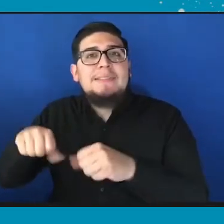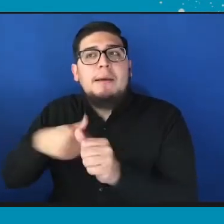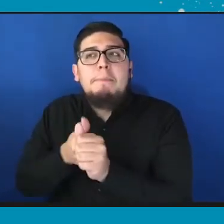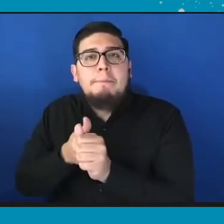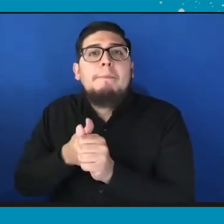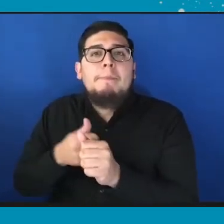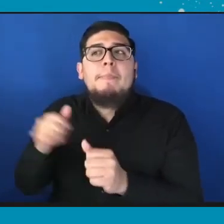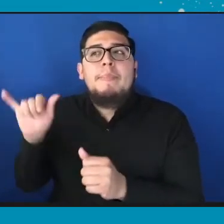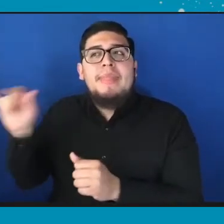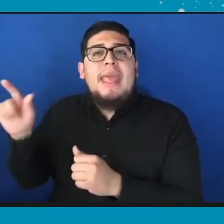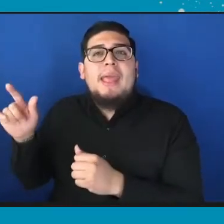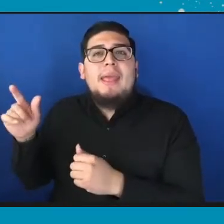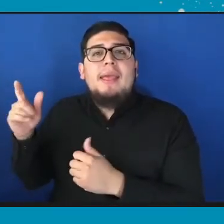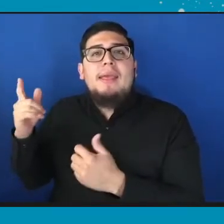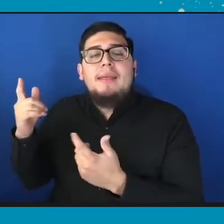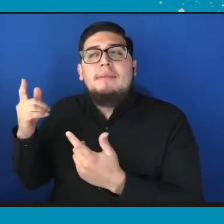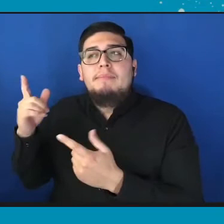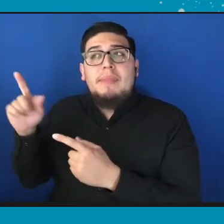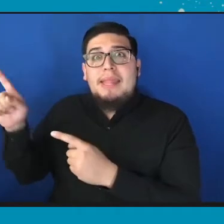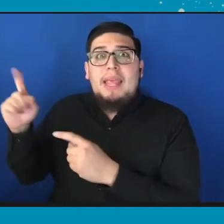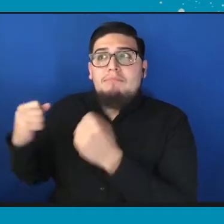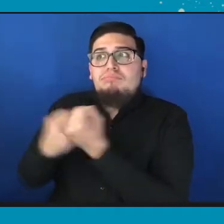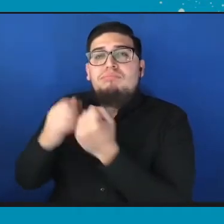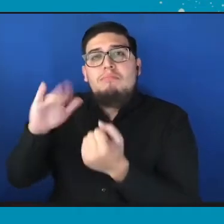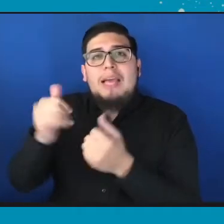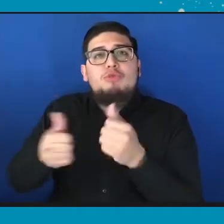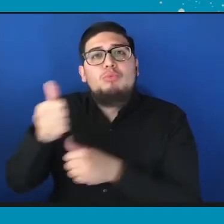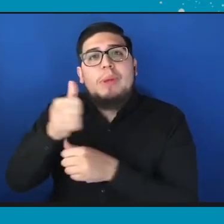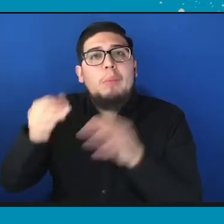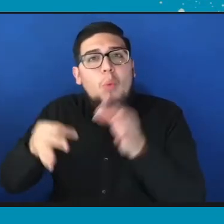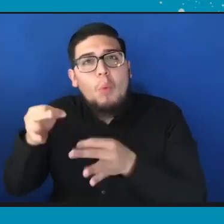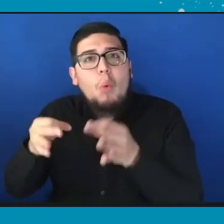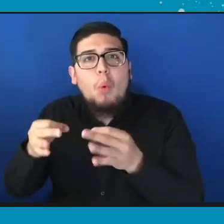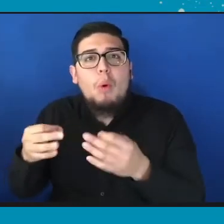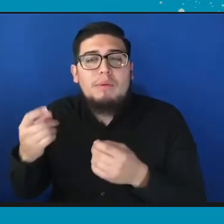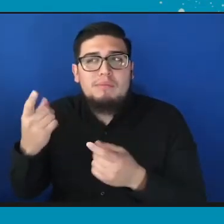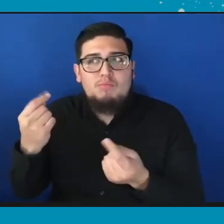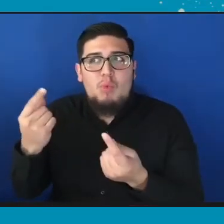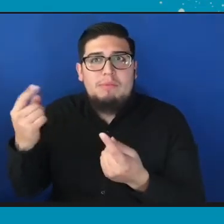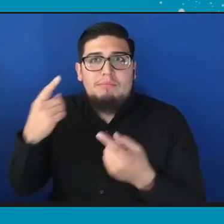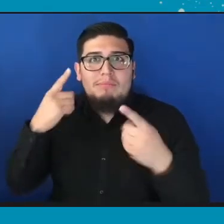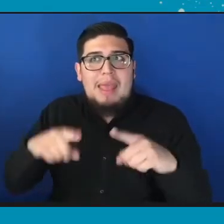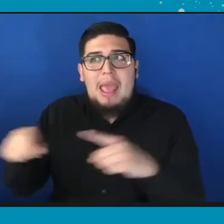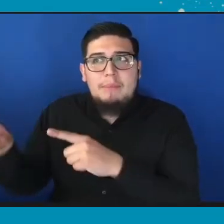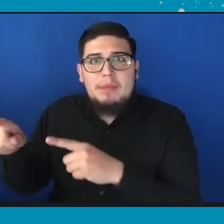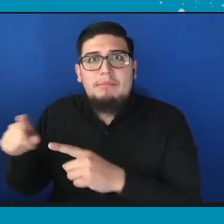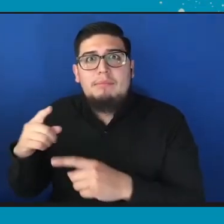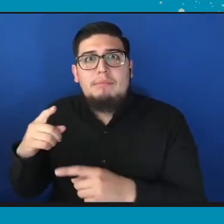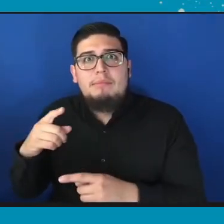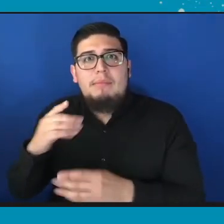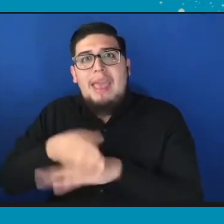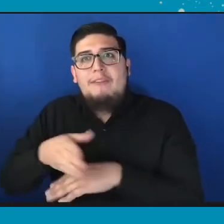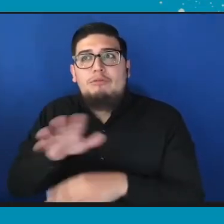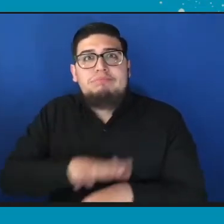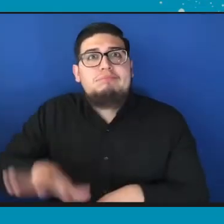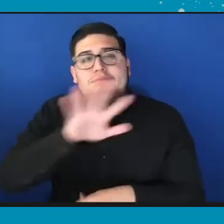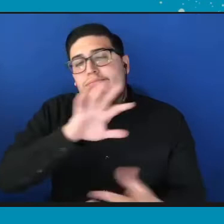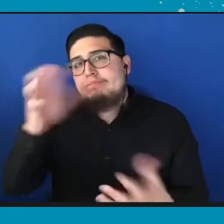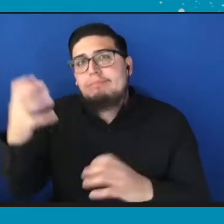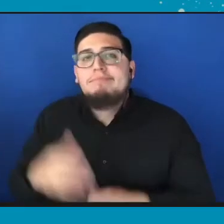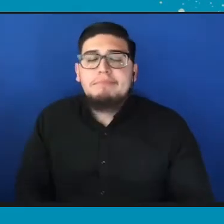the go-ahead by the Supreme Court and what's just happened nationally. Next slide, please.